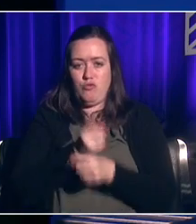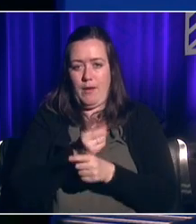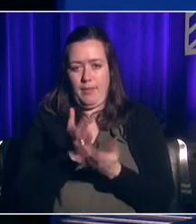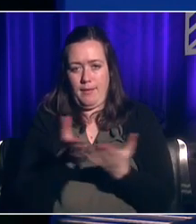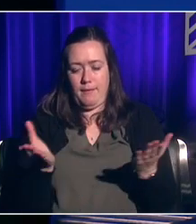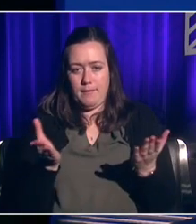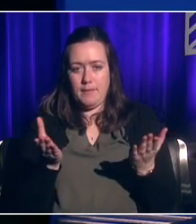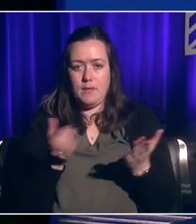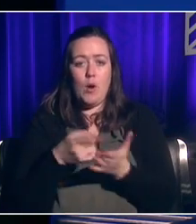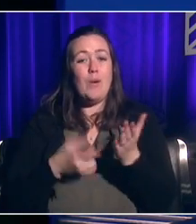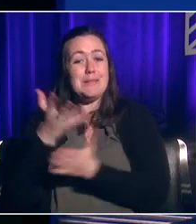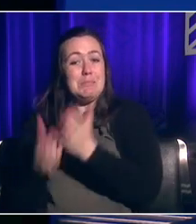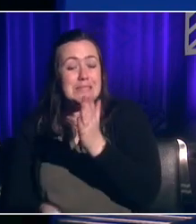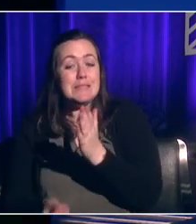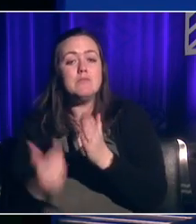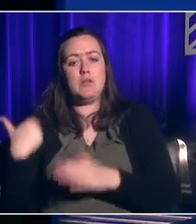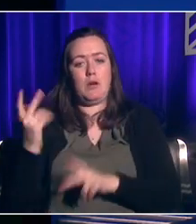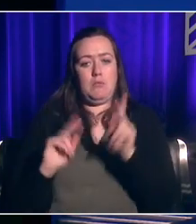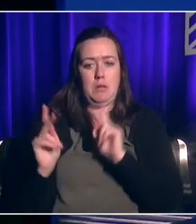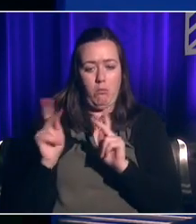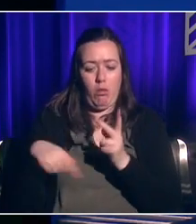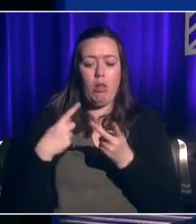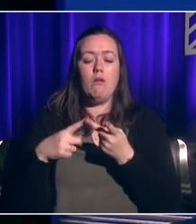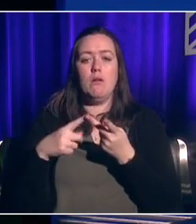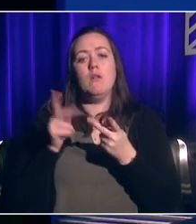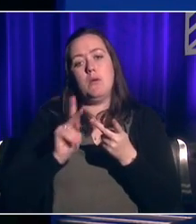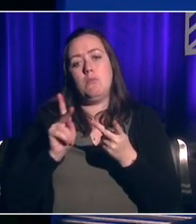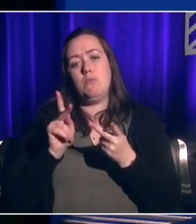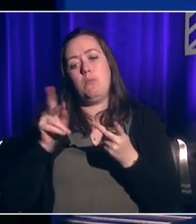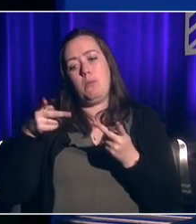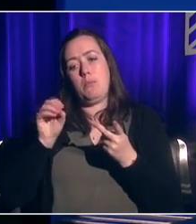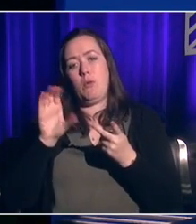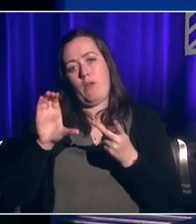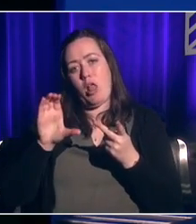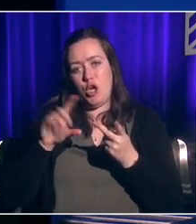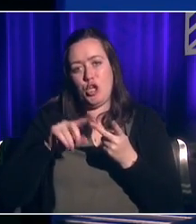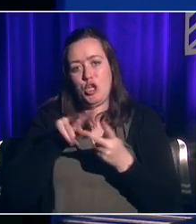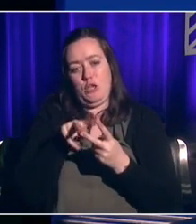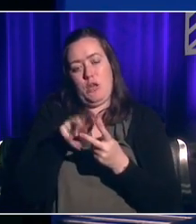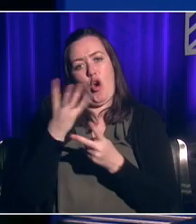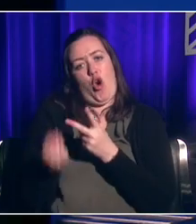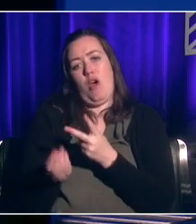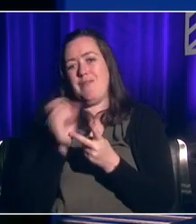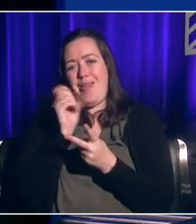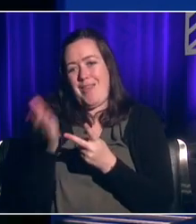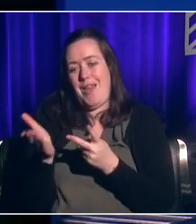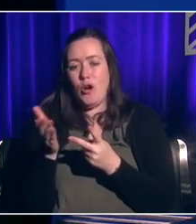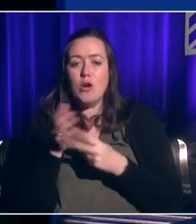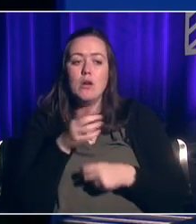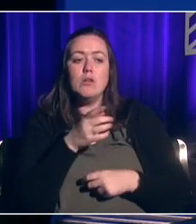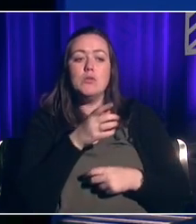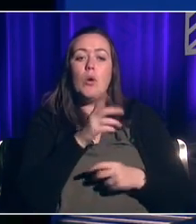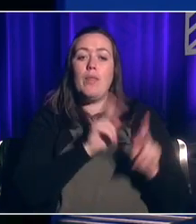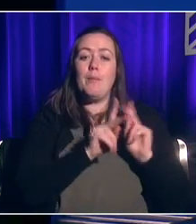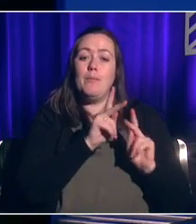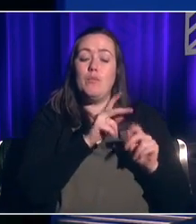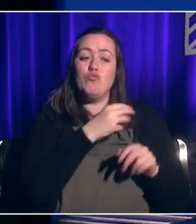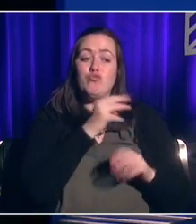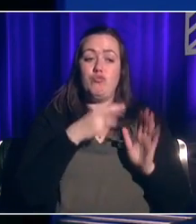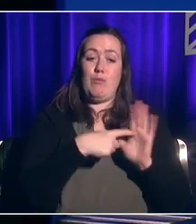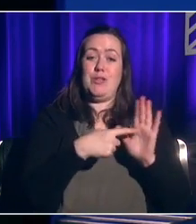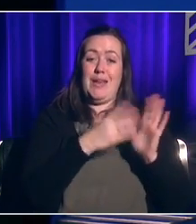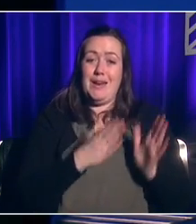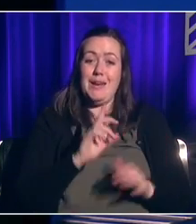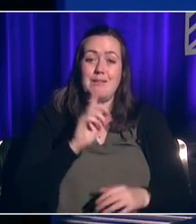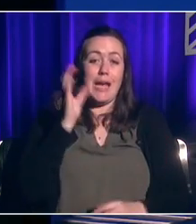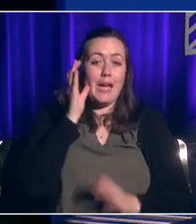halls are young people and young people of color. So what they're only hearing is that people are angry about healthcare. But I can bet there's